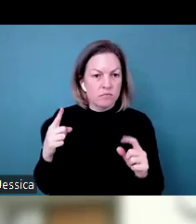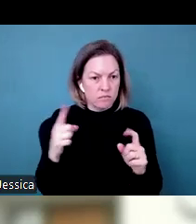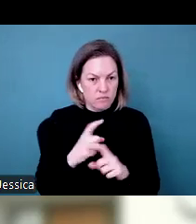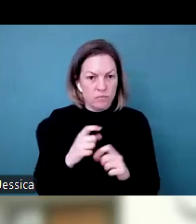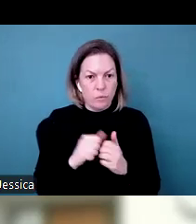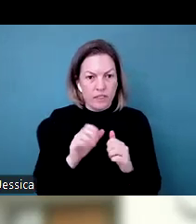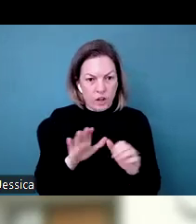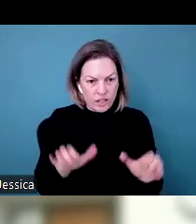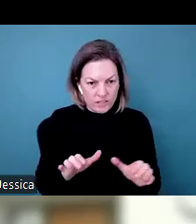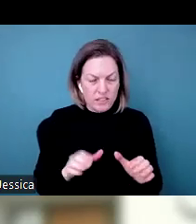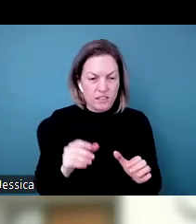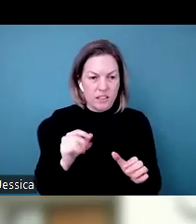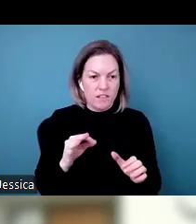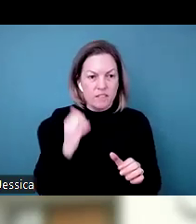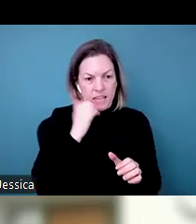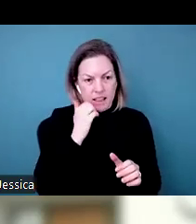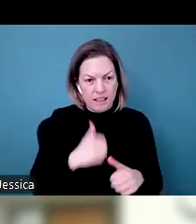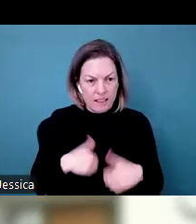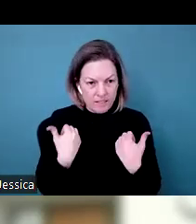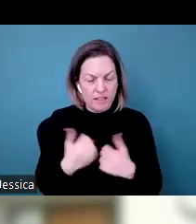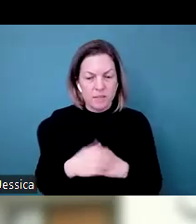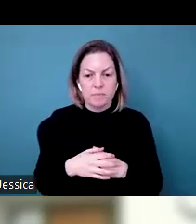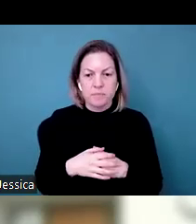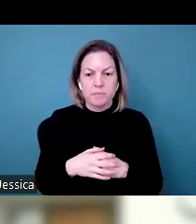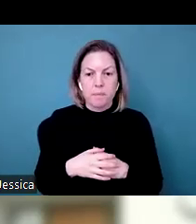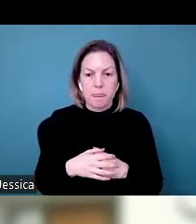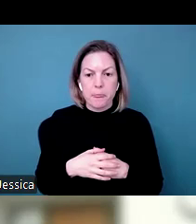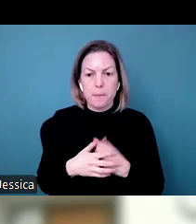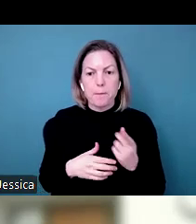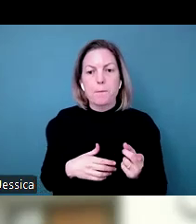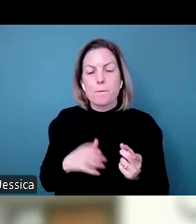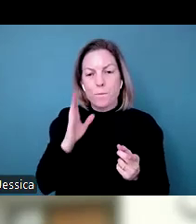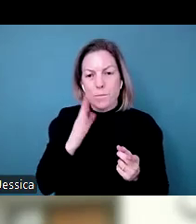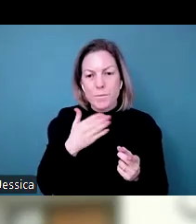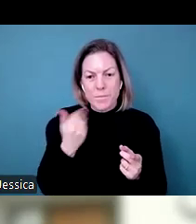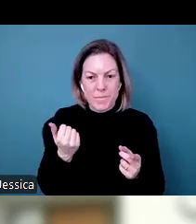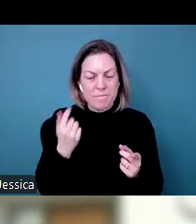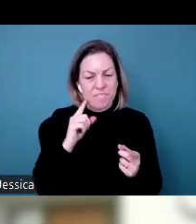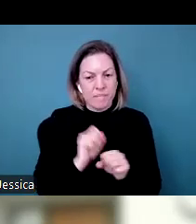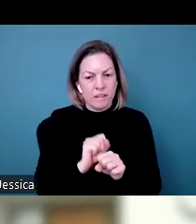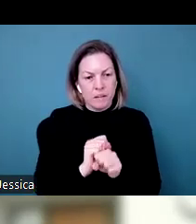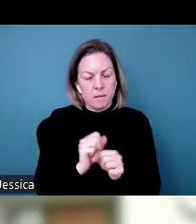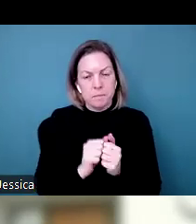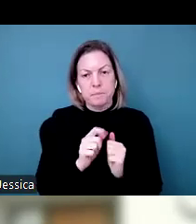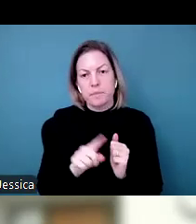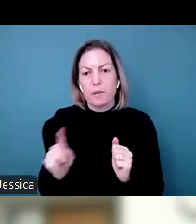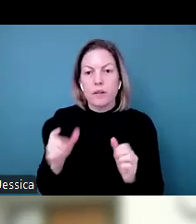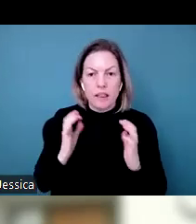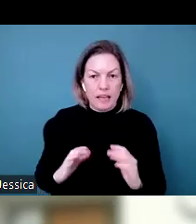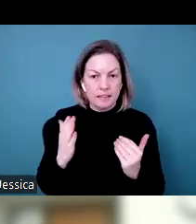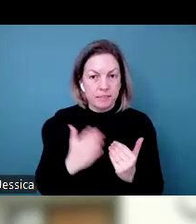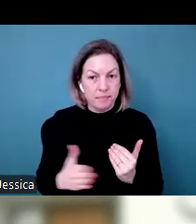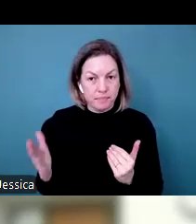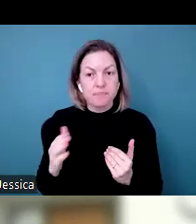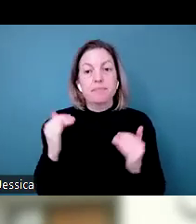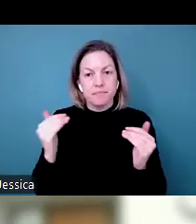of daily living and will be better at working with those clients going forward. So we can move to the